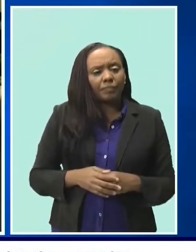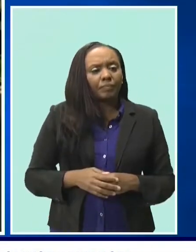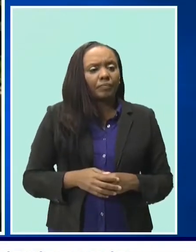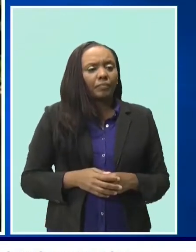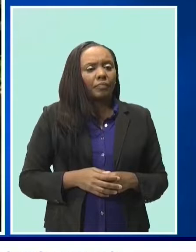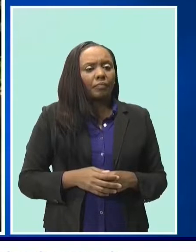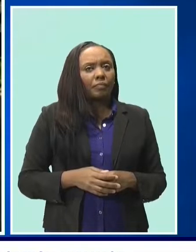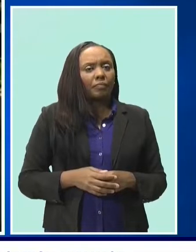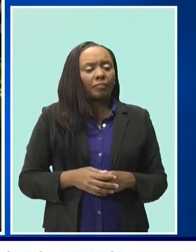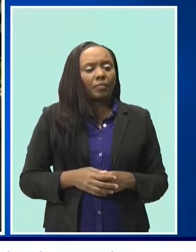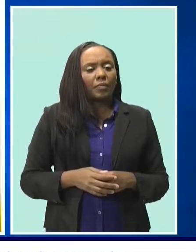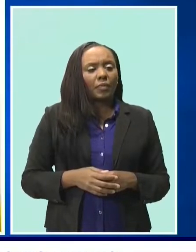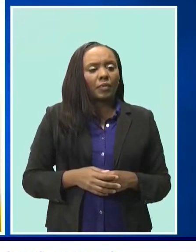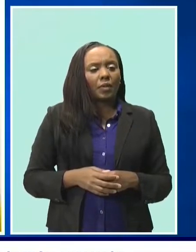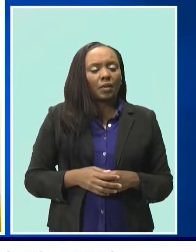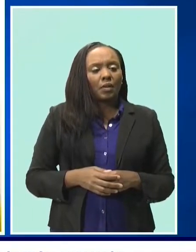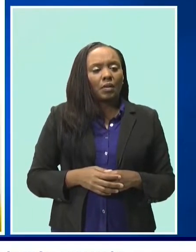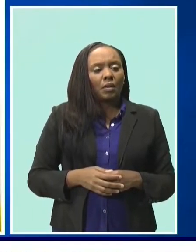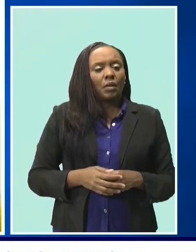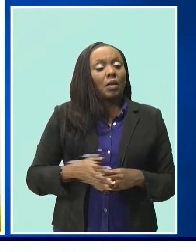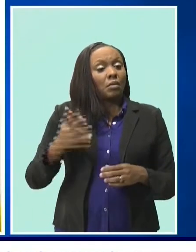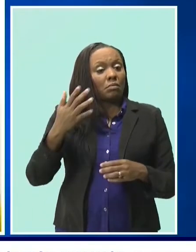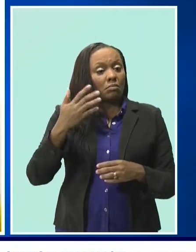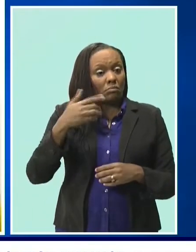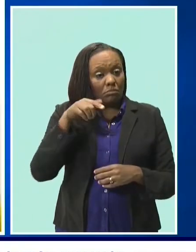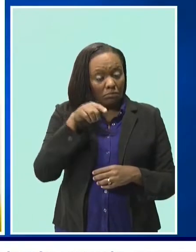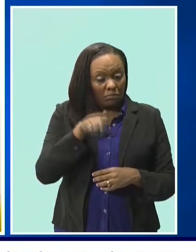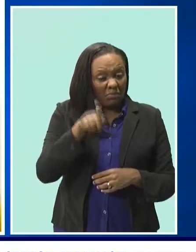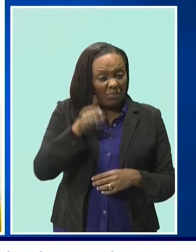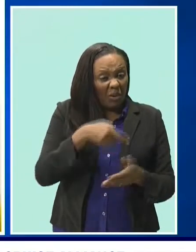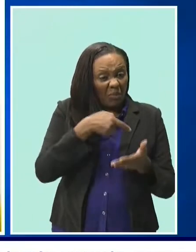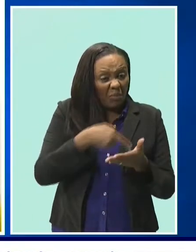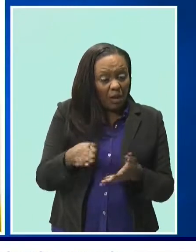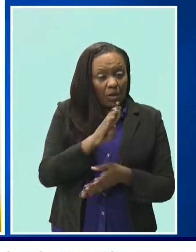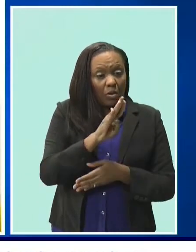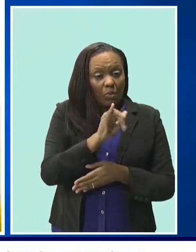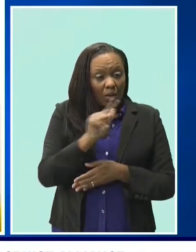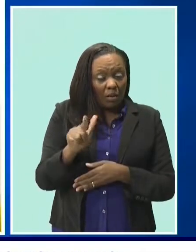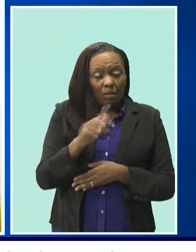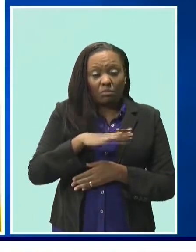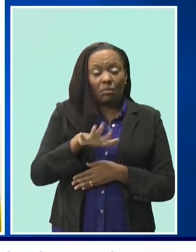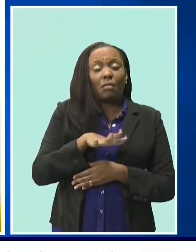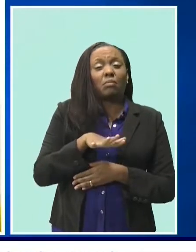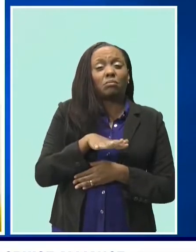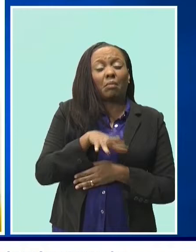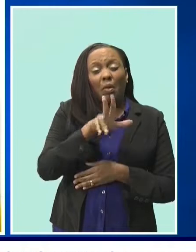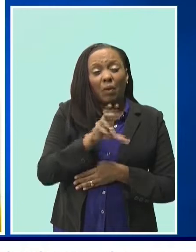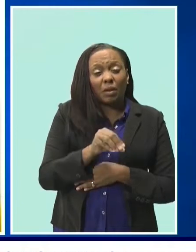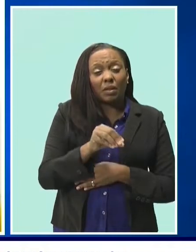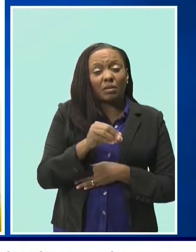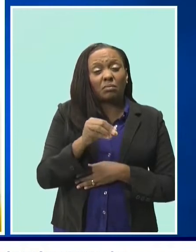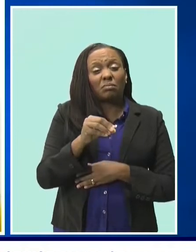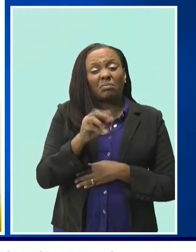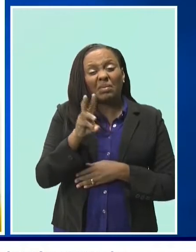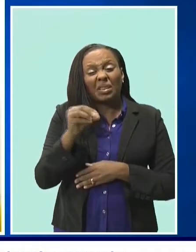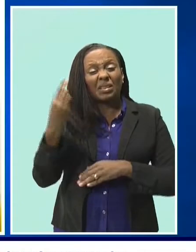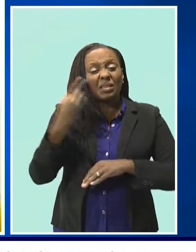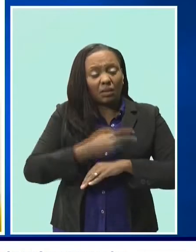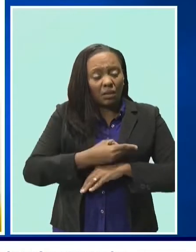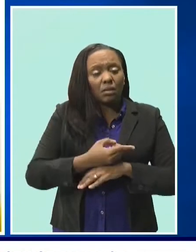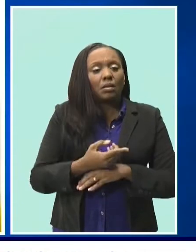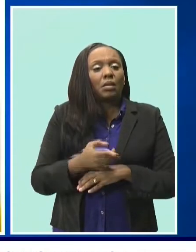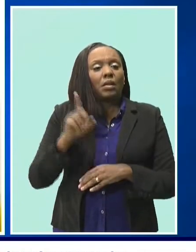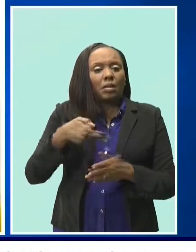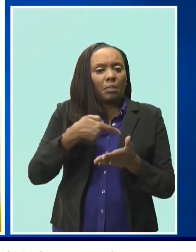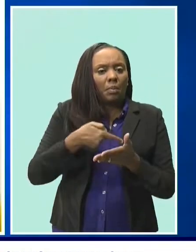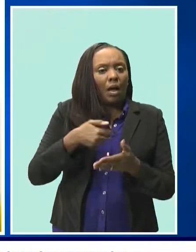instances, 30 to 60 days in which you settle the bills after a tour has come down here.